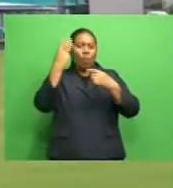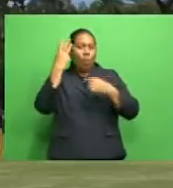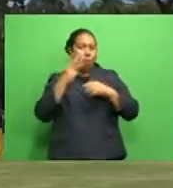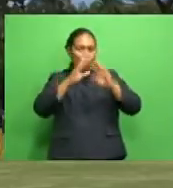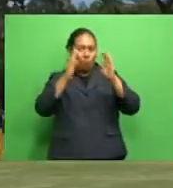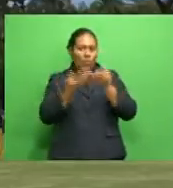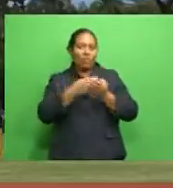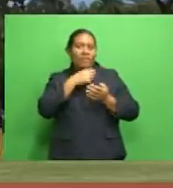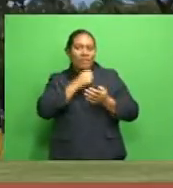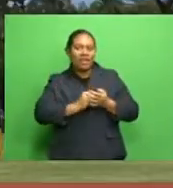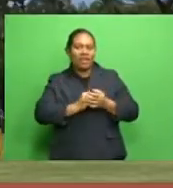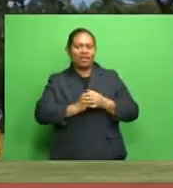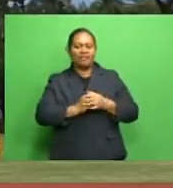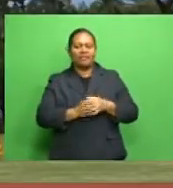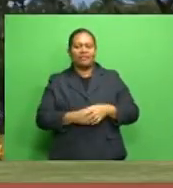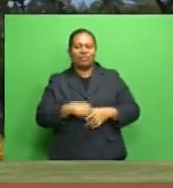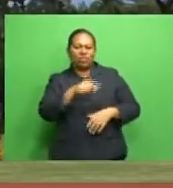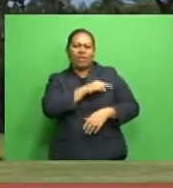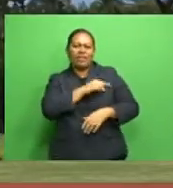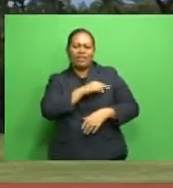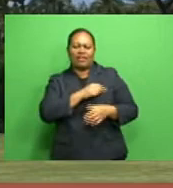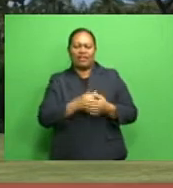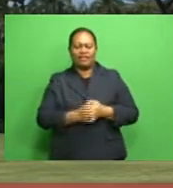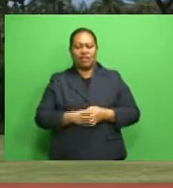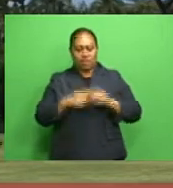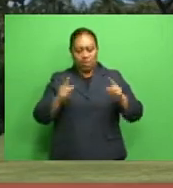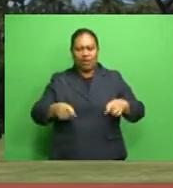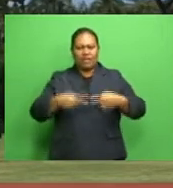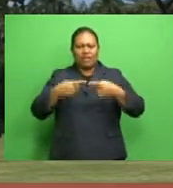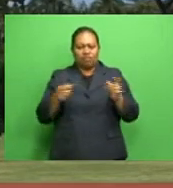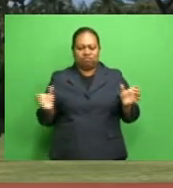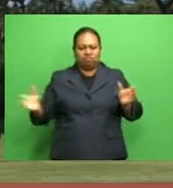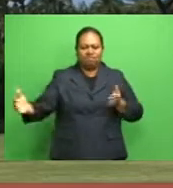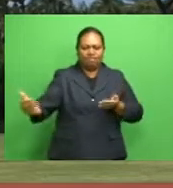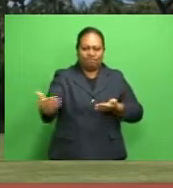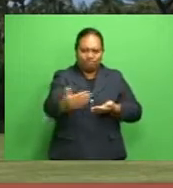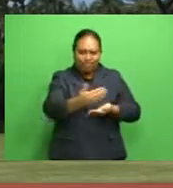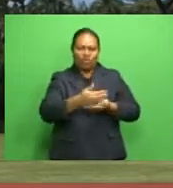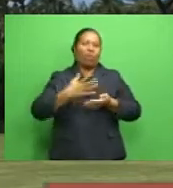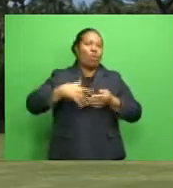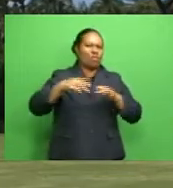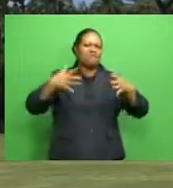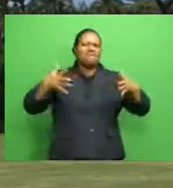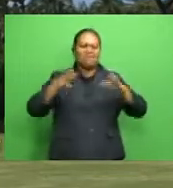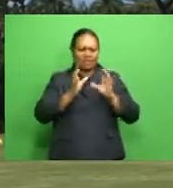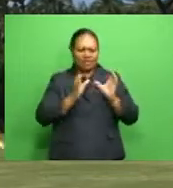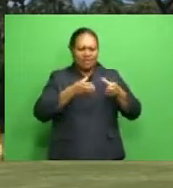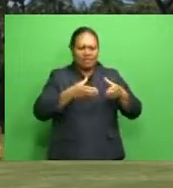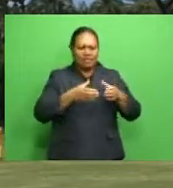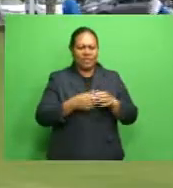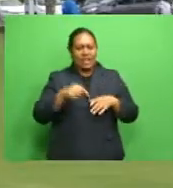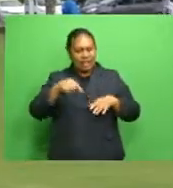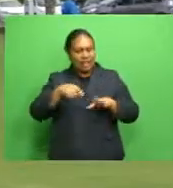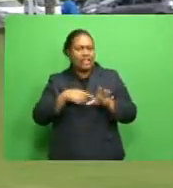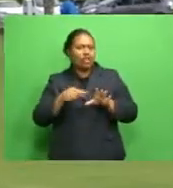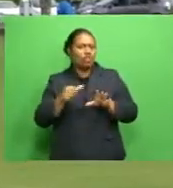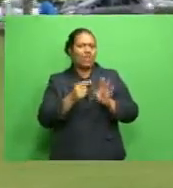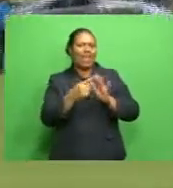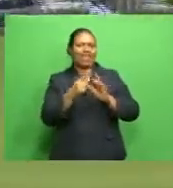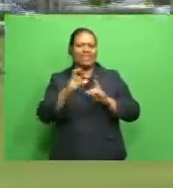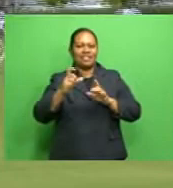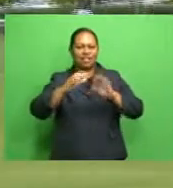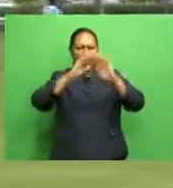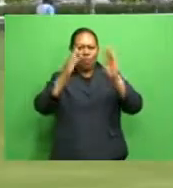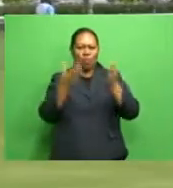qualifier. This competition is actually a start in getting together the bigger squad. This year was supposed to be the ICC World